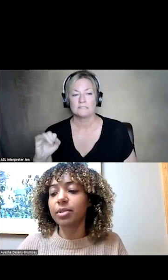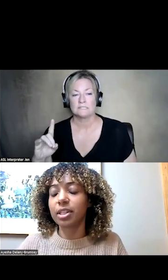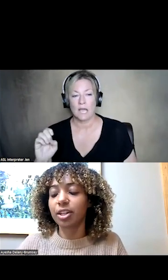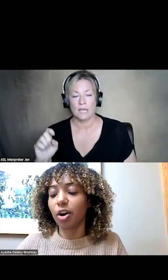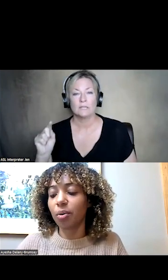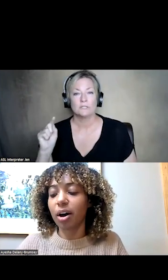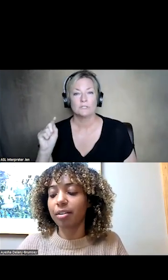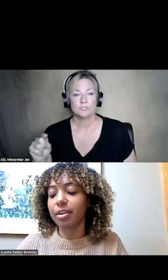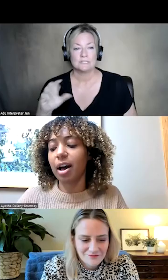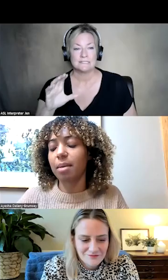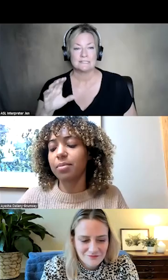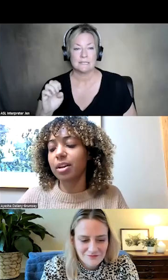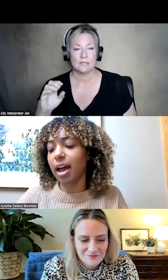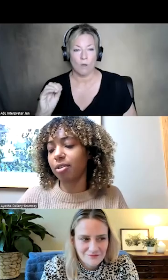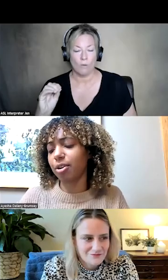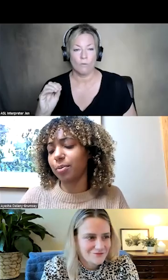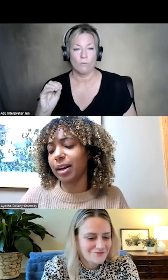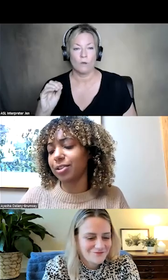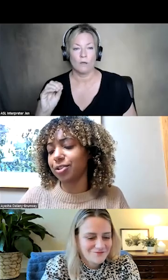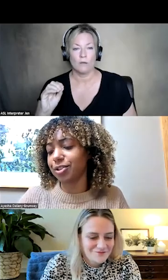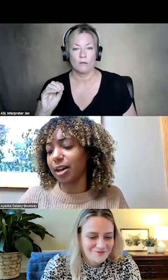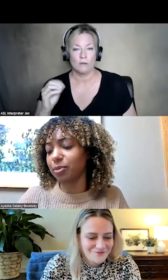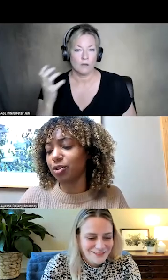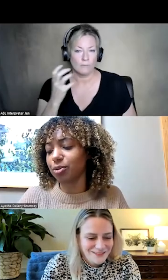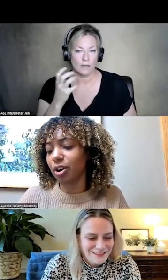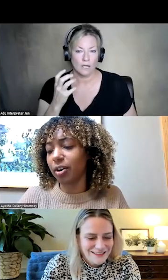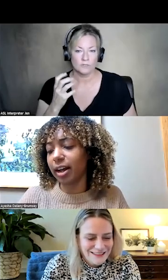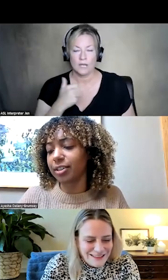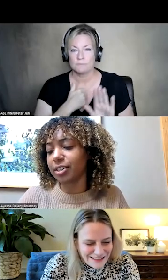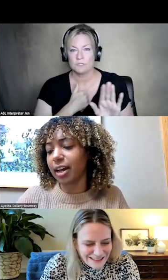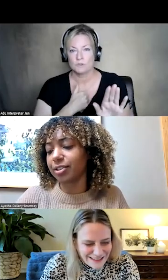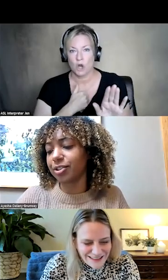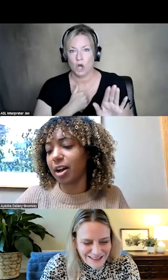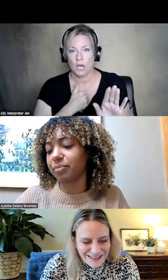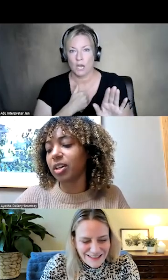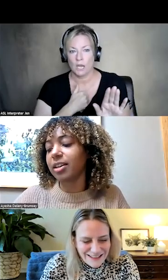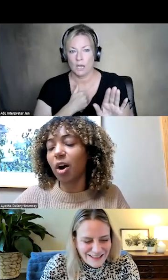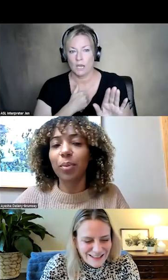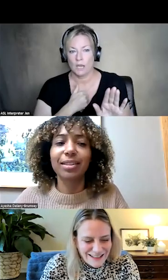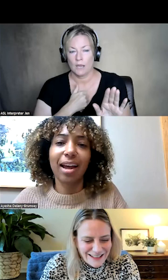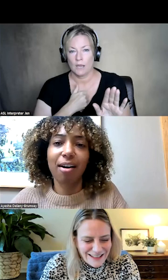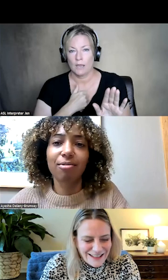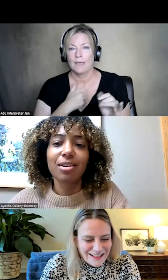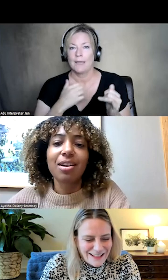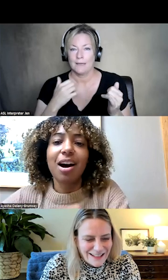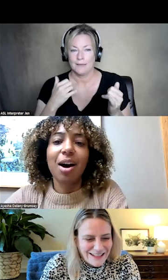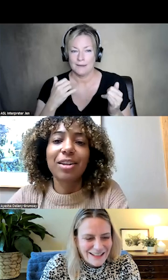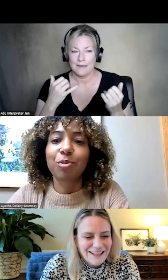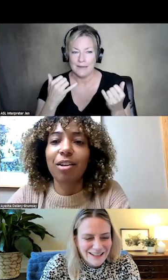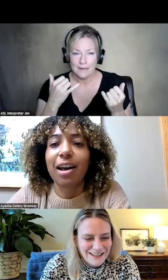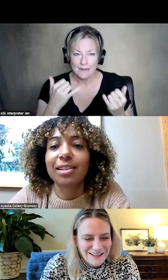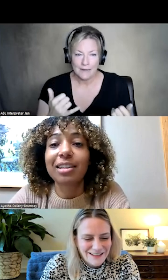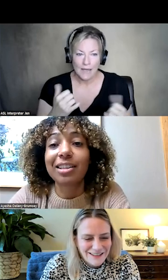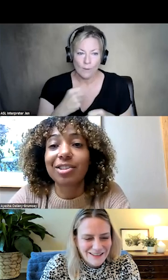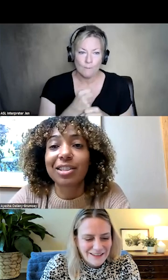the CEO of Now. Oh my gosh, Ursula, I'm so sorry. I just had your Now Makes Now,